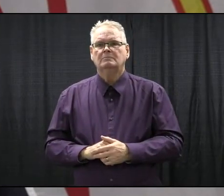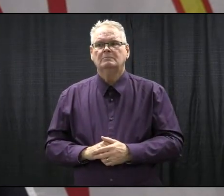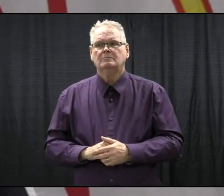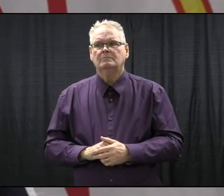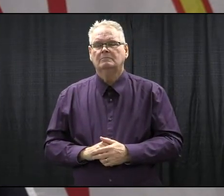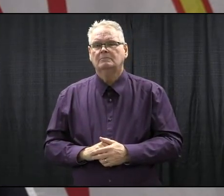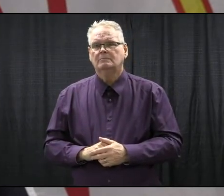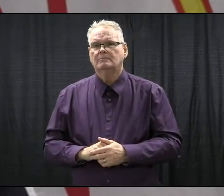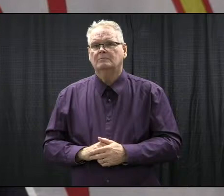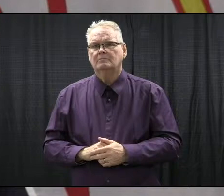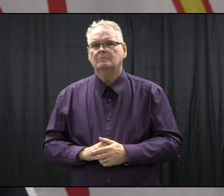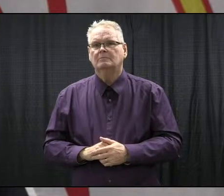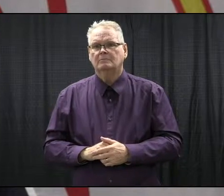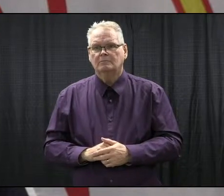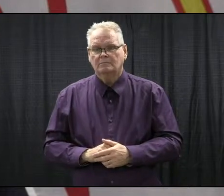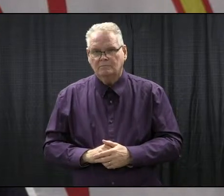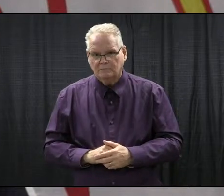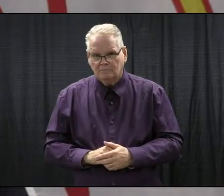And